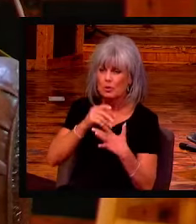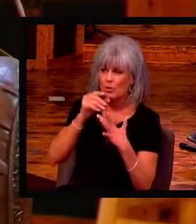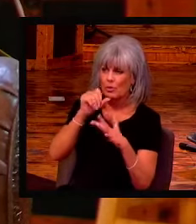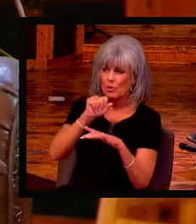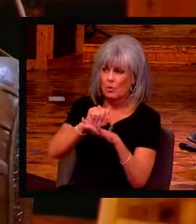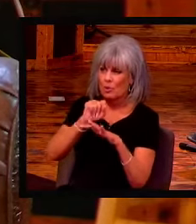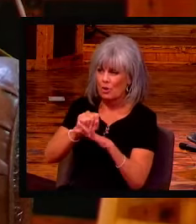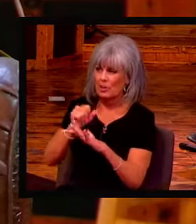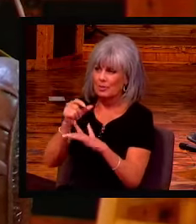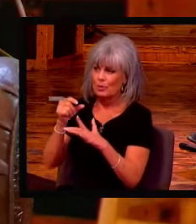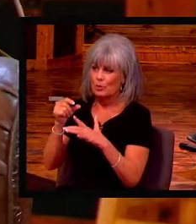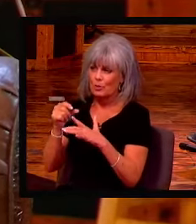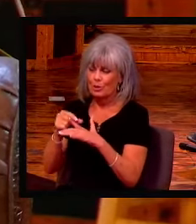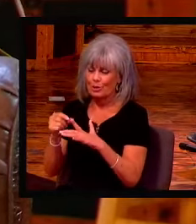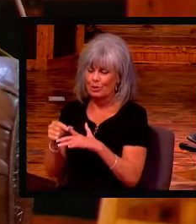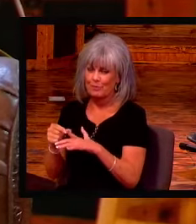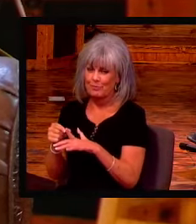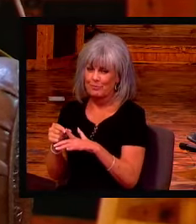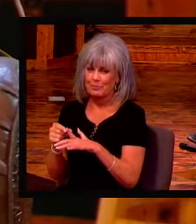know.